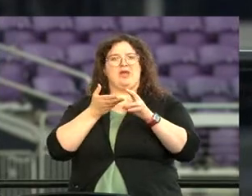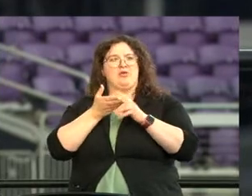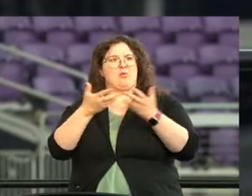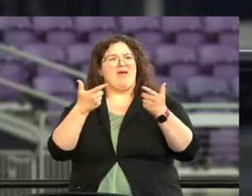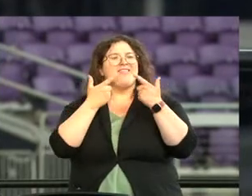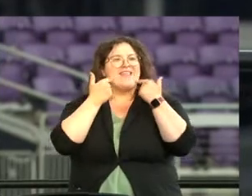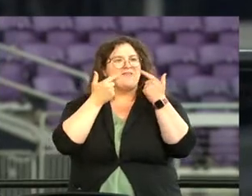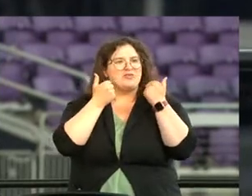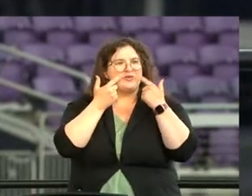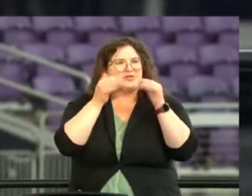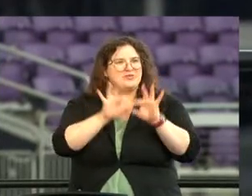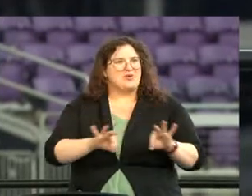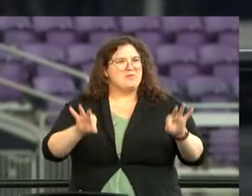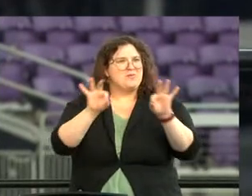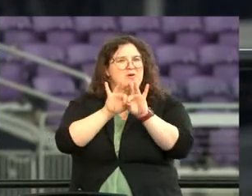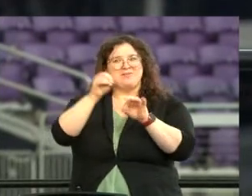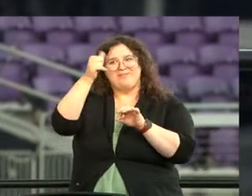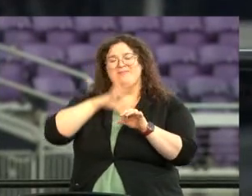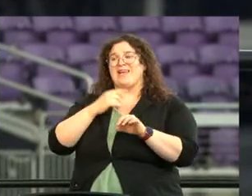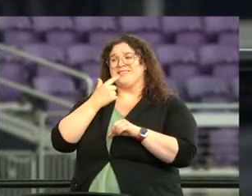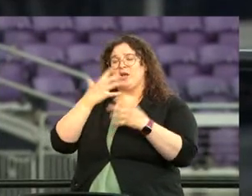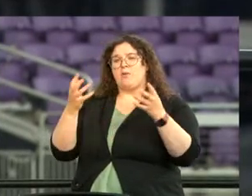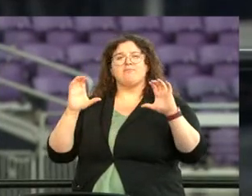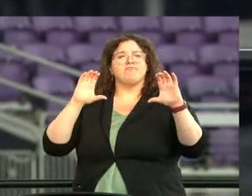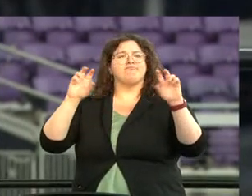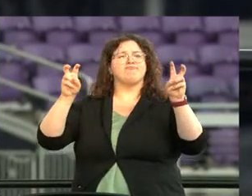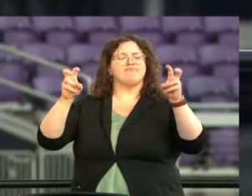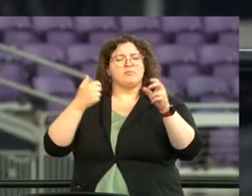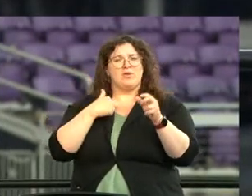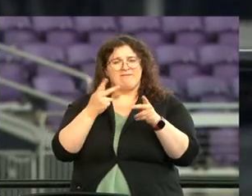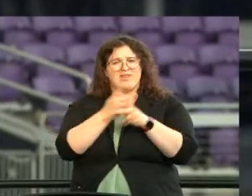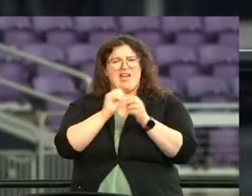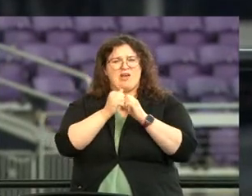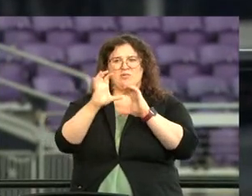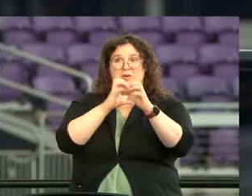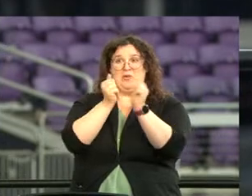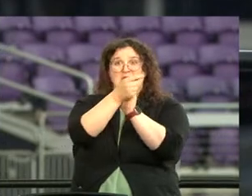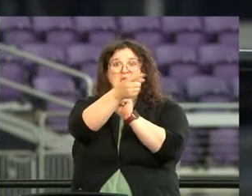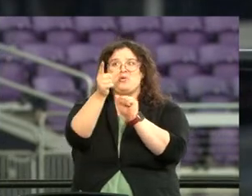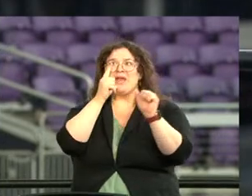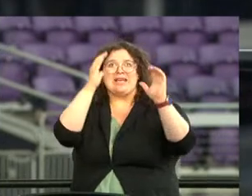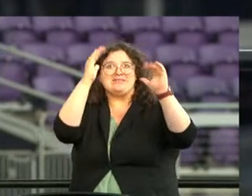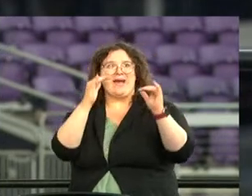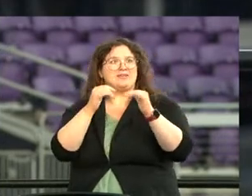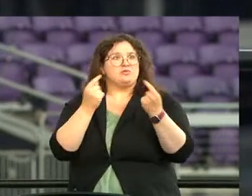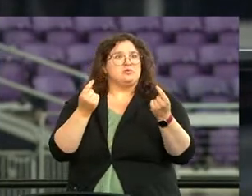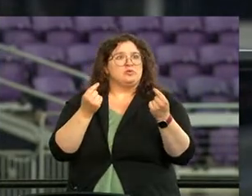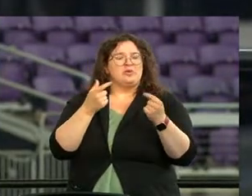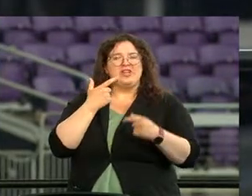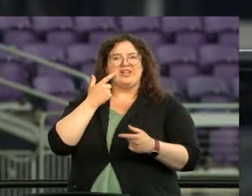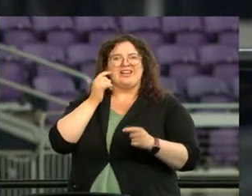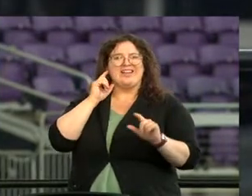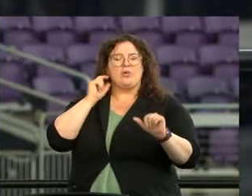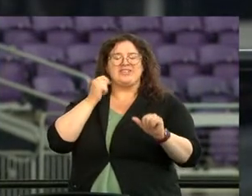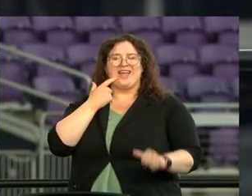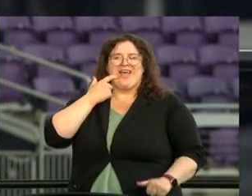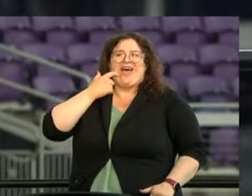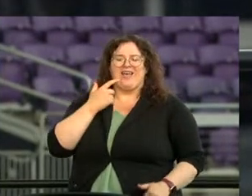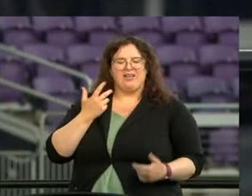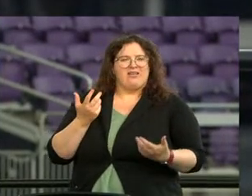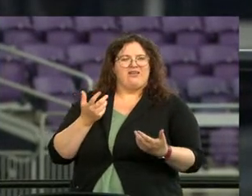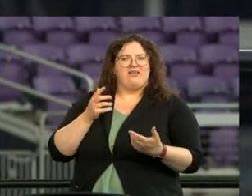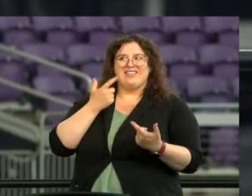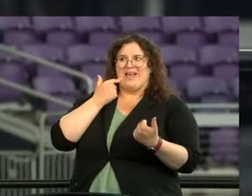Fox shared, we found a way to communicate with you that you didn't expect that all you did was make a simple noise,